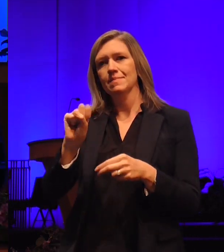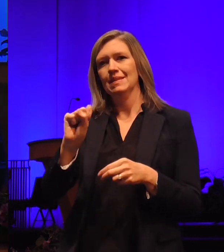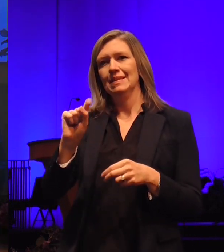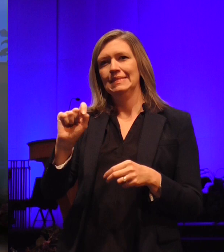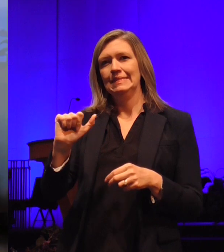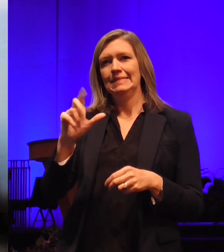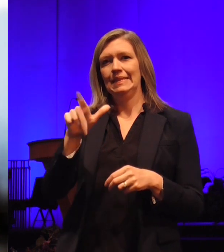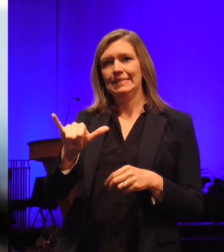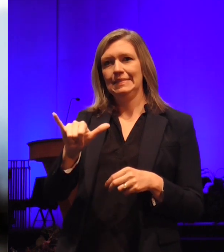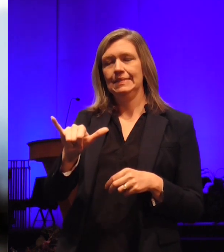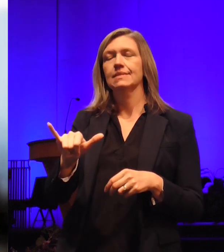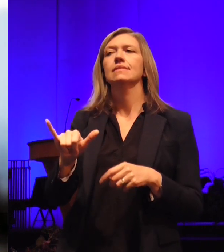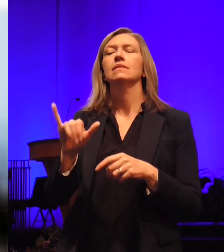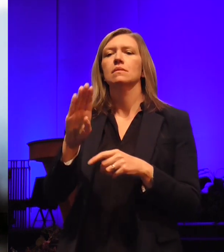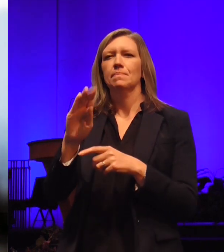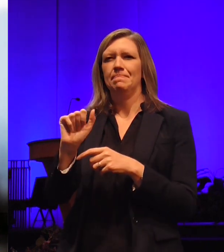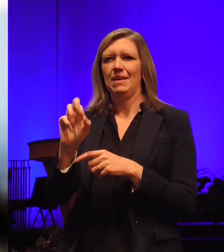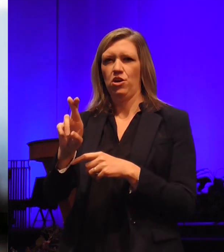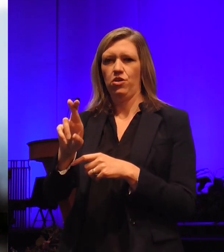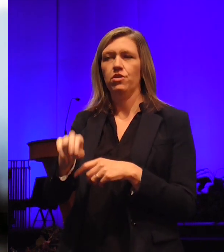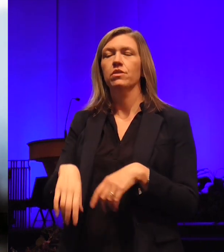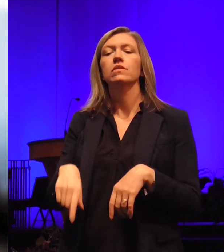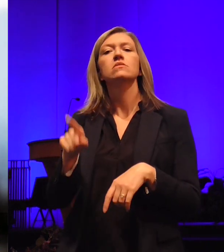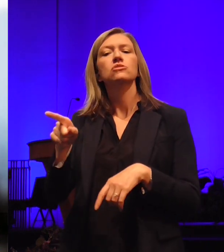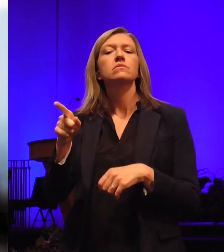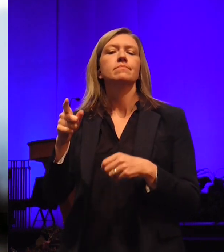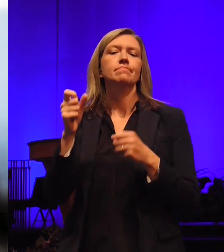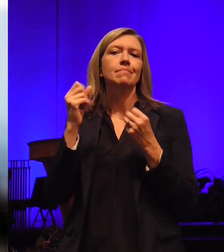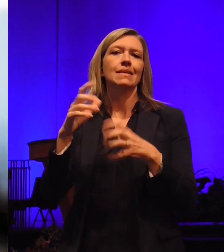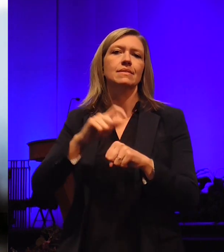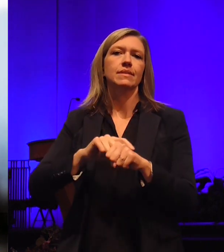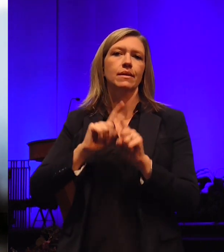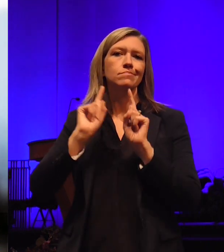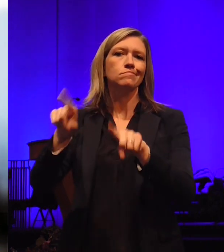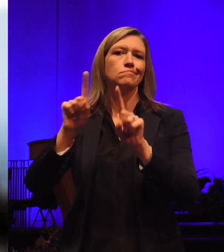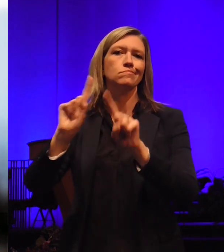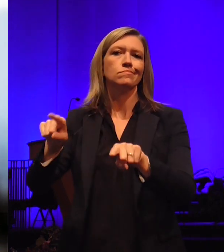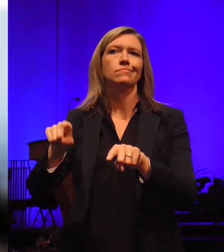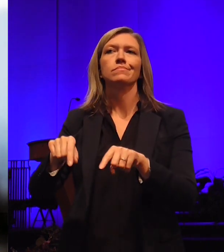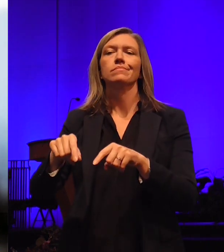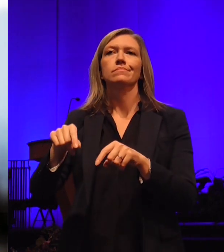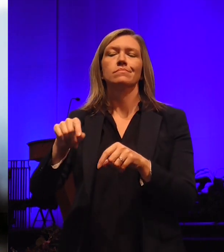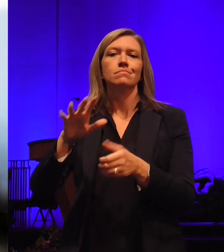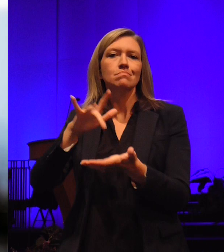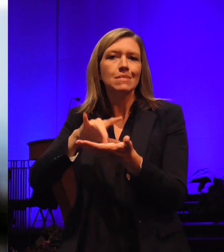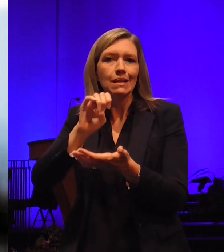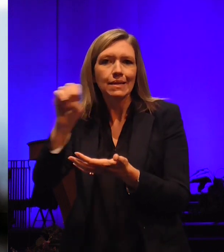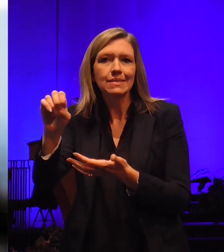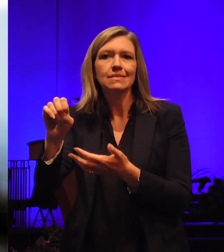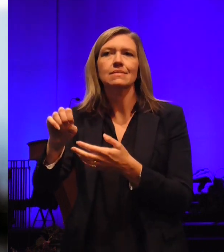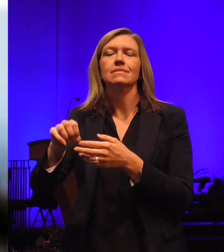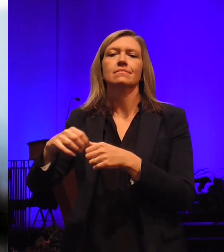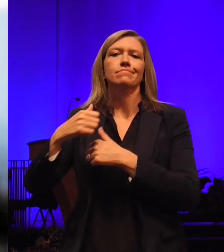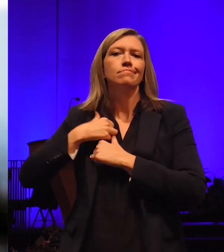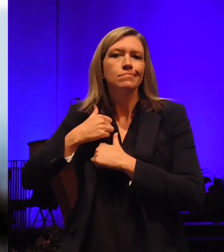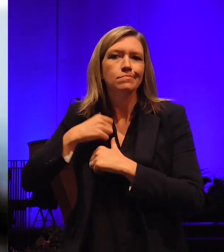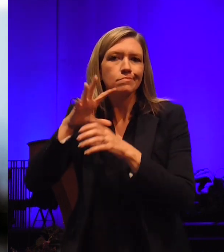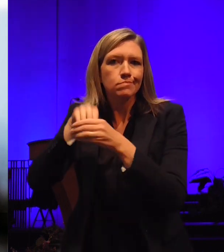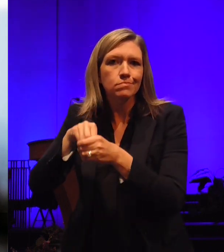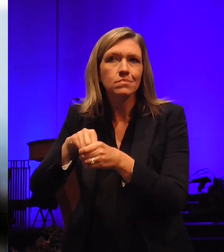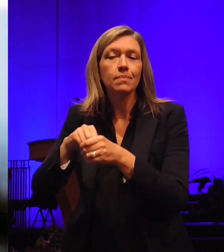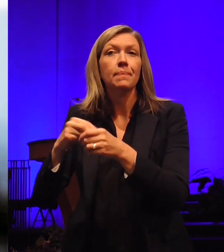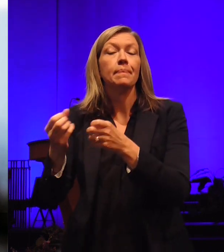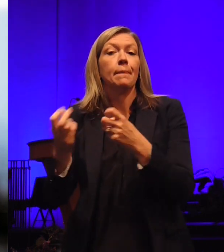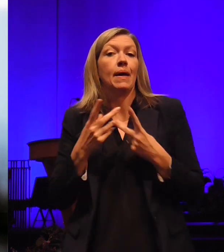Bear had fulfilled multiple tours of duty in Afghanistan and Iraq and was living back at home a